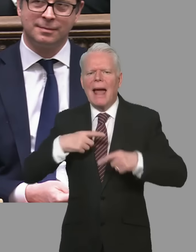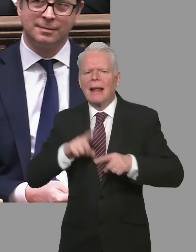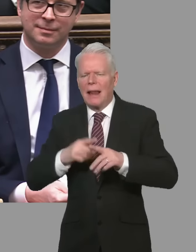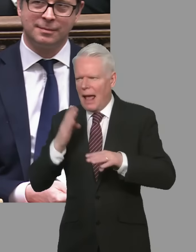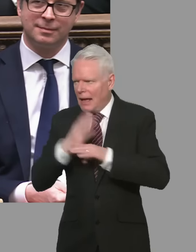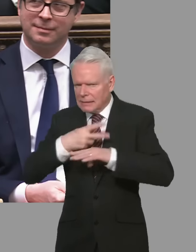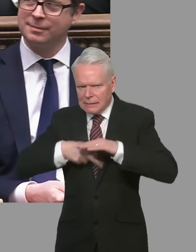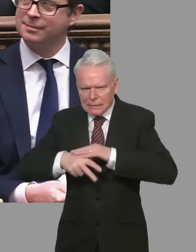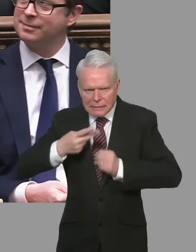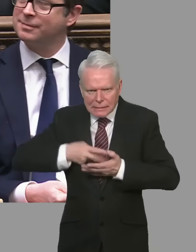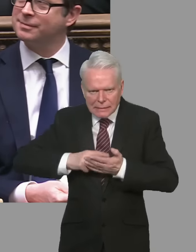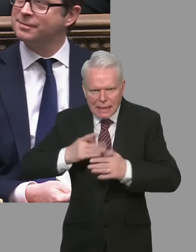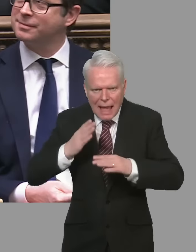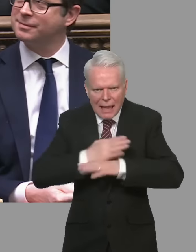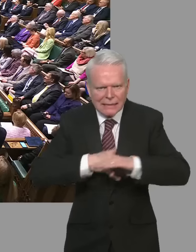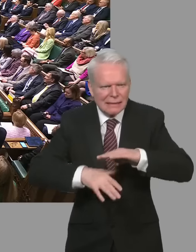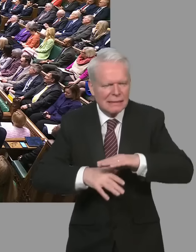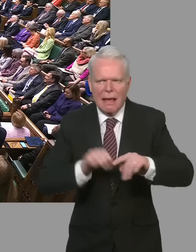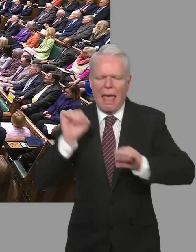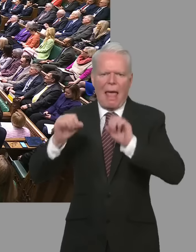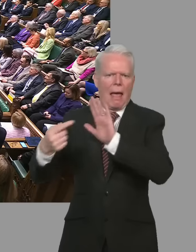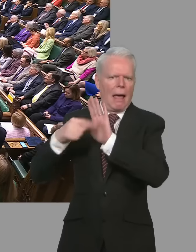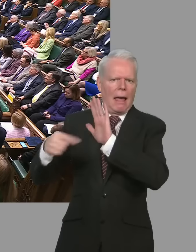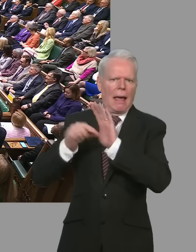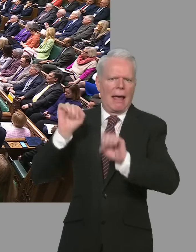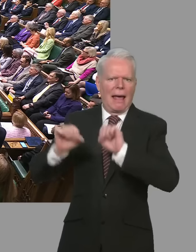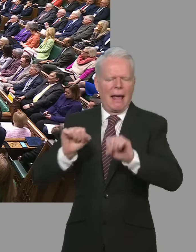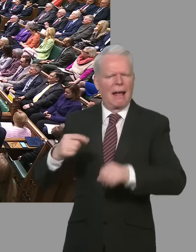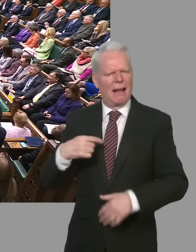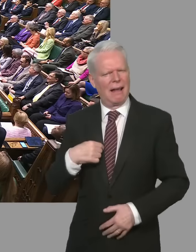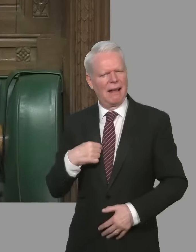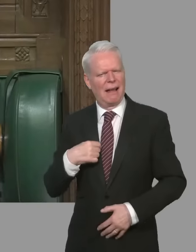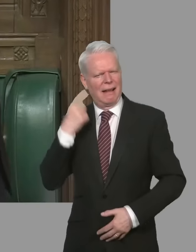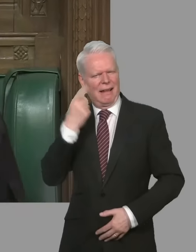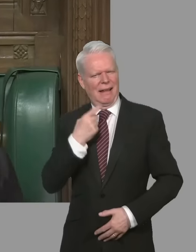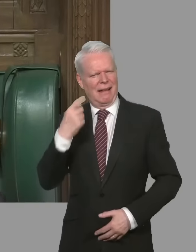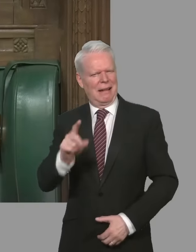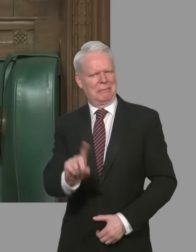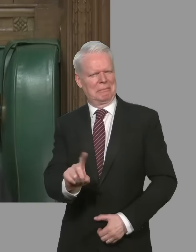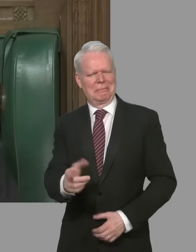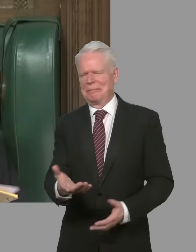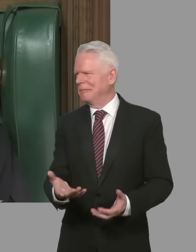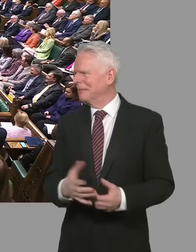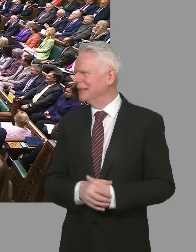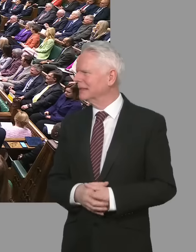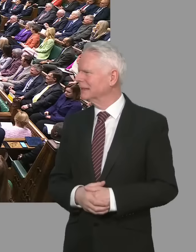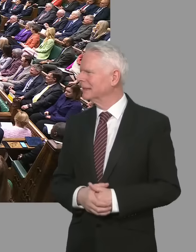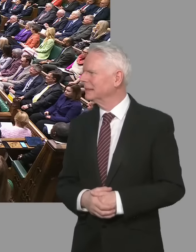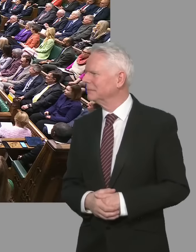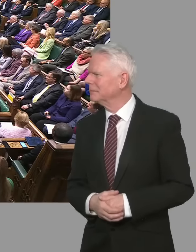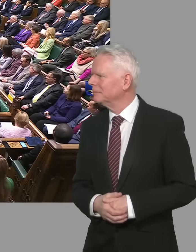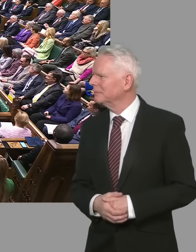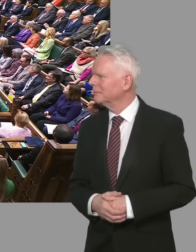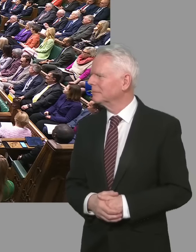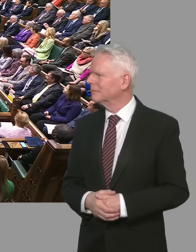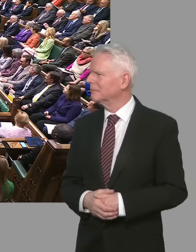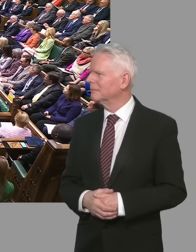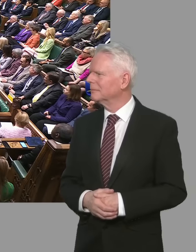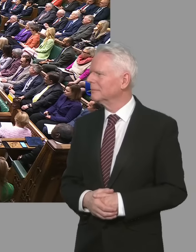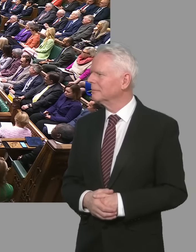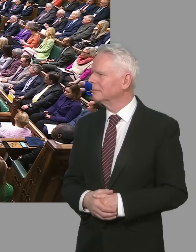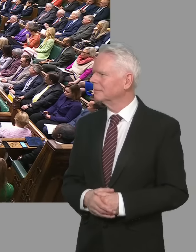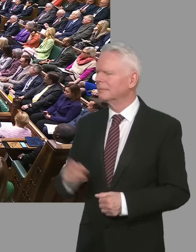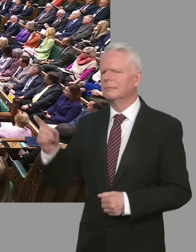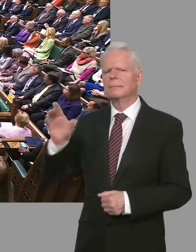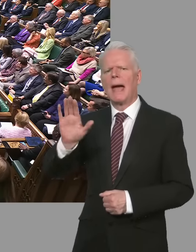What? Have I... Order. Mr. Yeltsin, you don't want to test my patience, I'm sure. Come back. Mr. Speaker, the Prime Minister